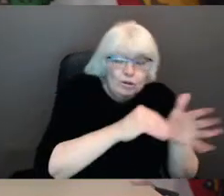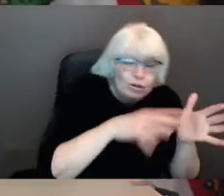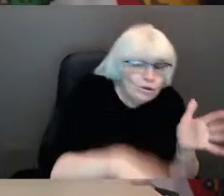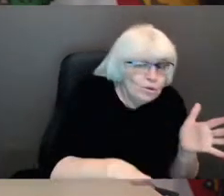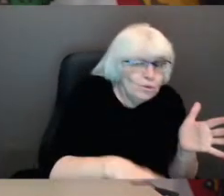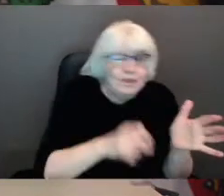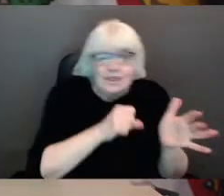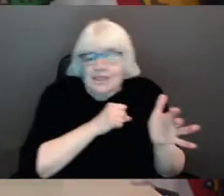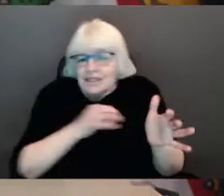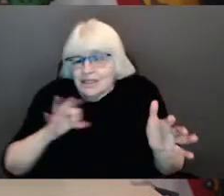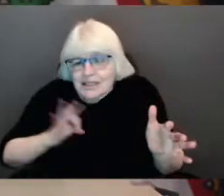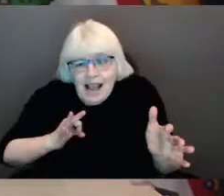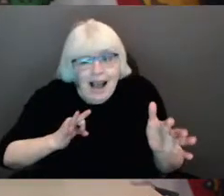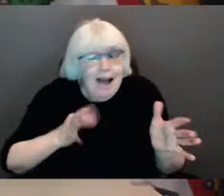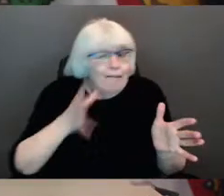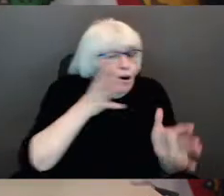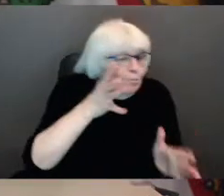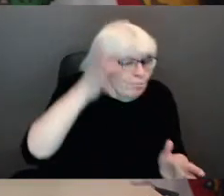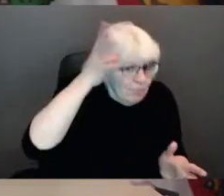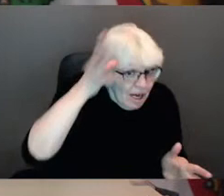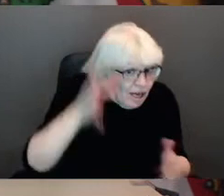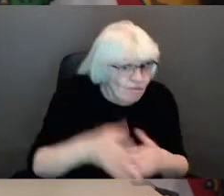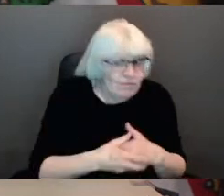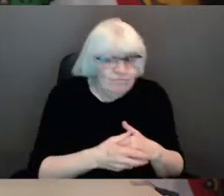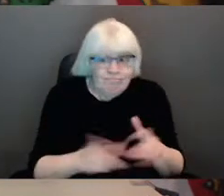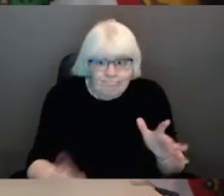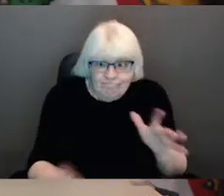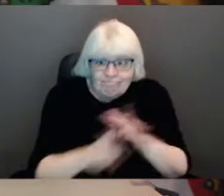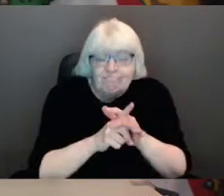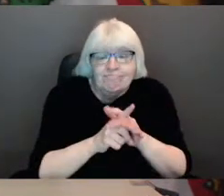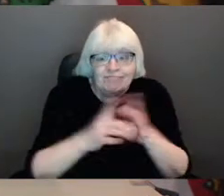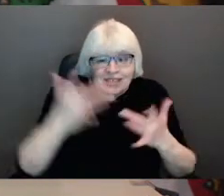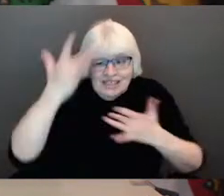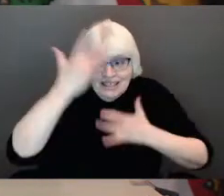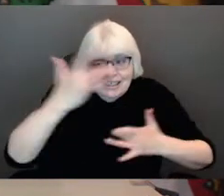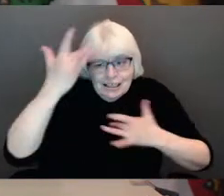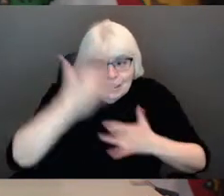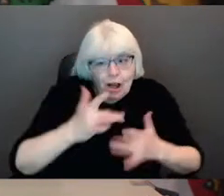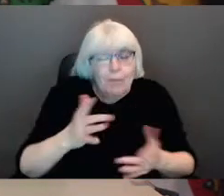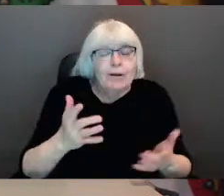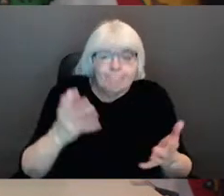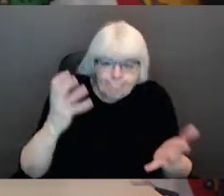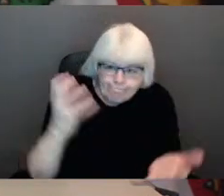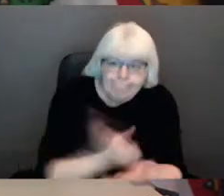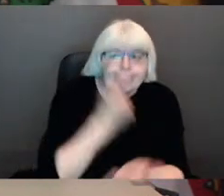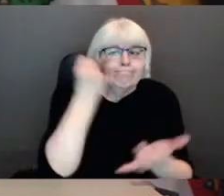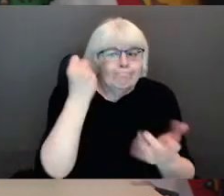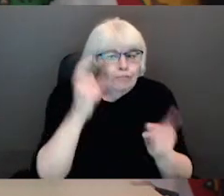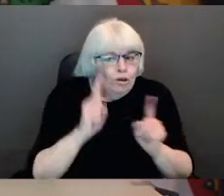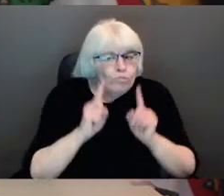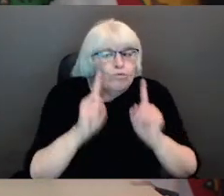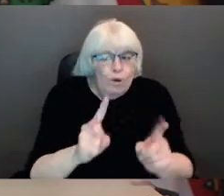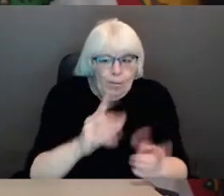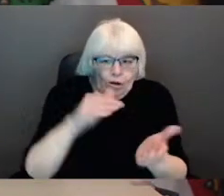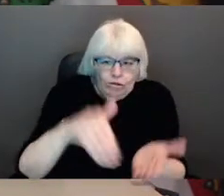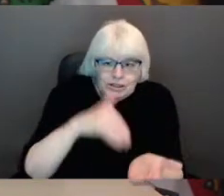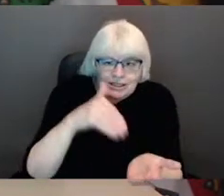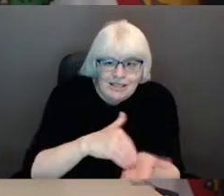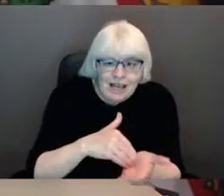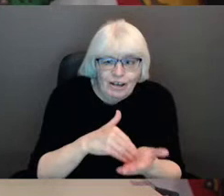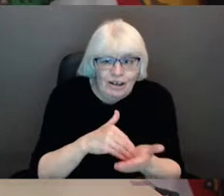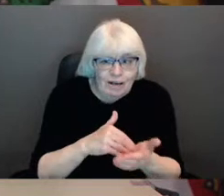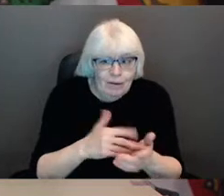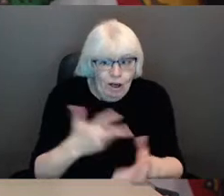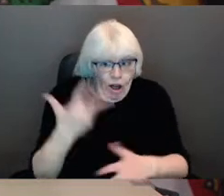COVID-19, they should go to a testing clinic and get tested. This is in addition to doing the rapid testing that we're doing 3 times a week for